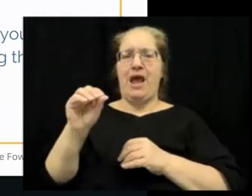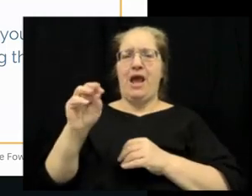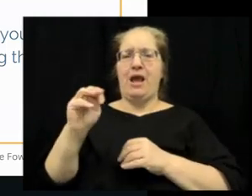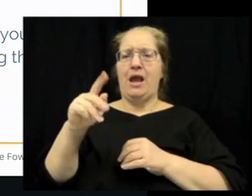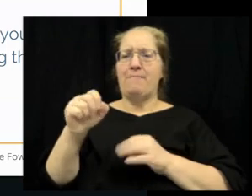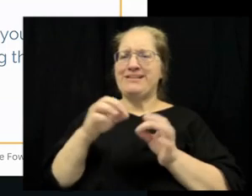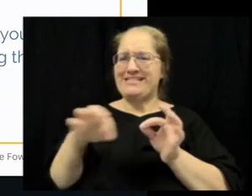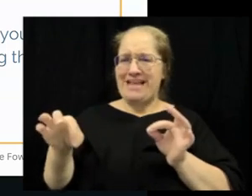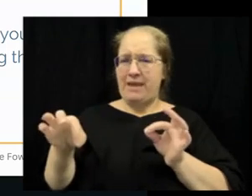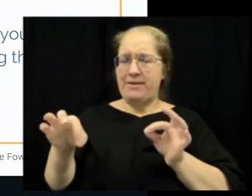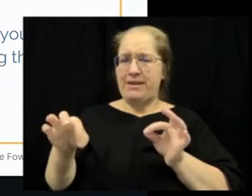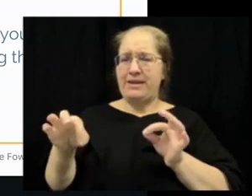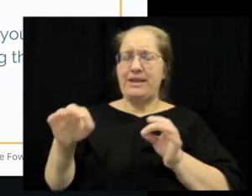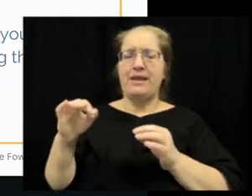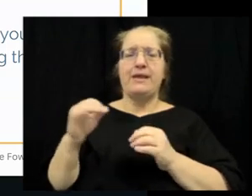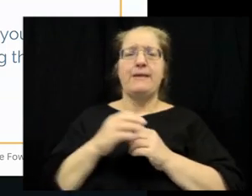parent, a